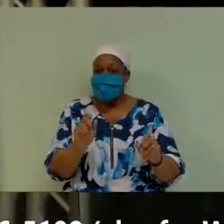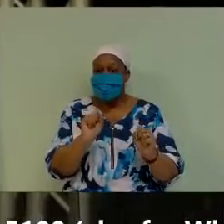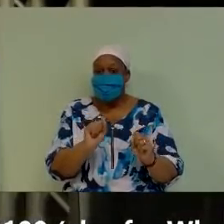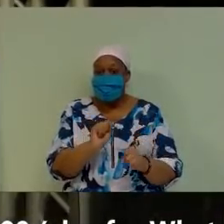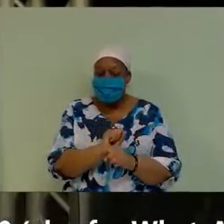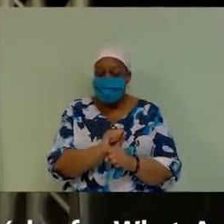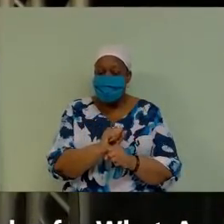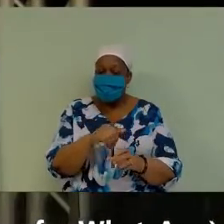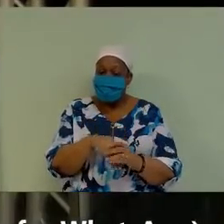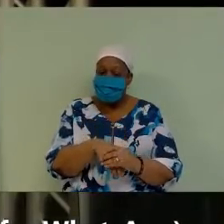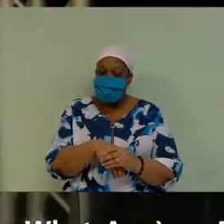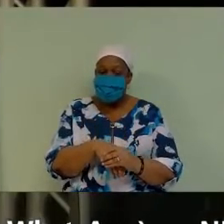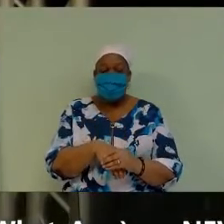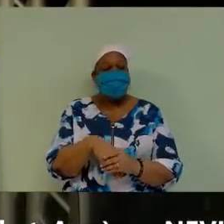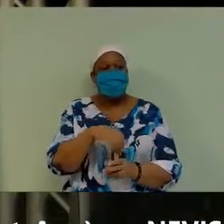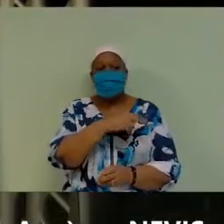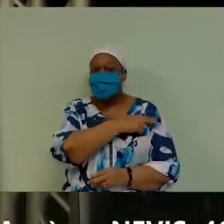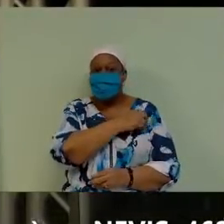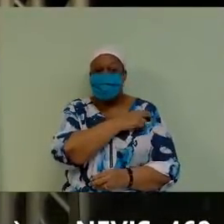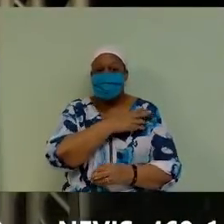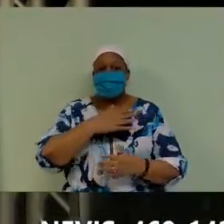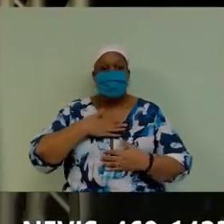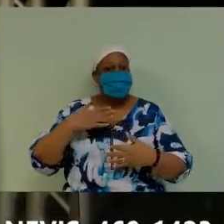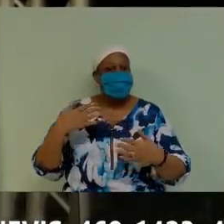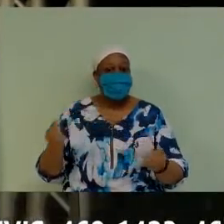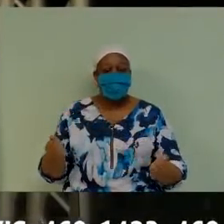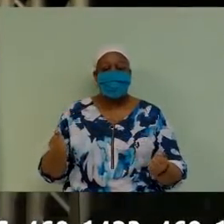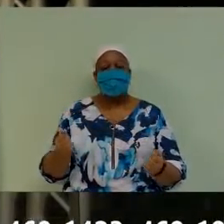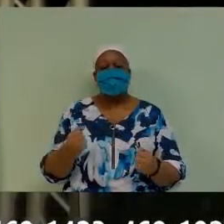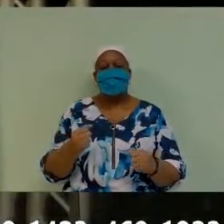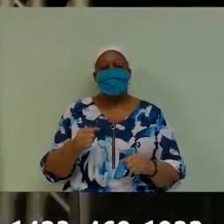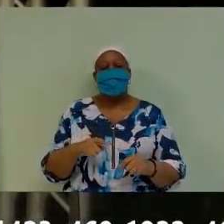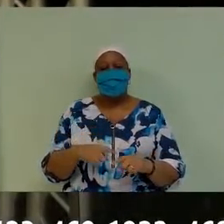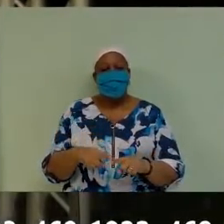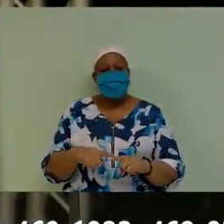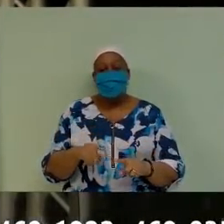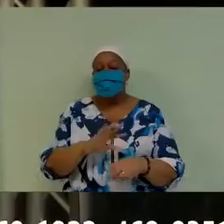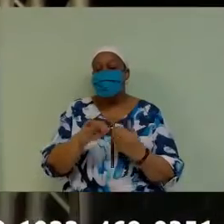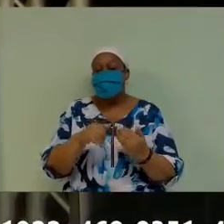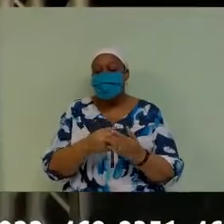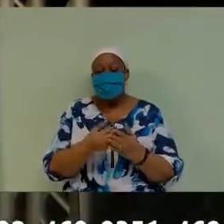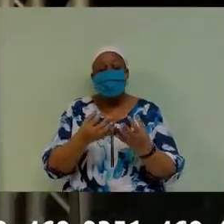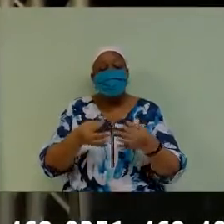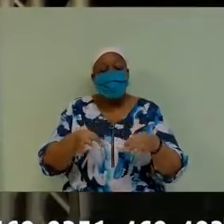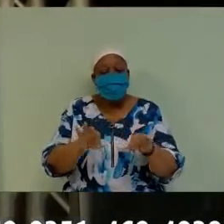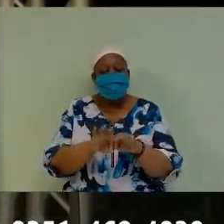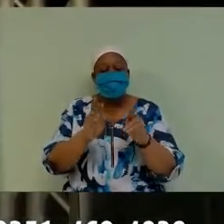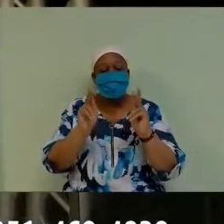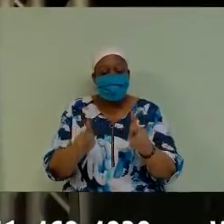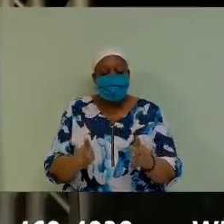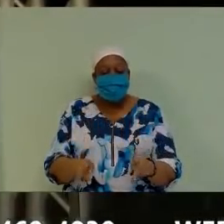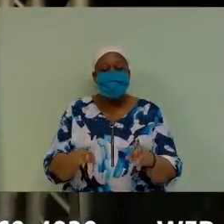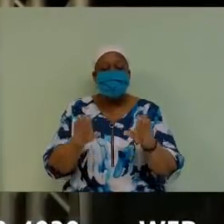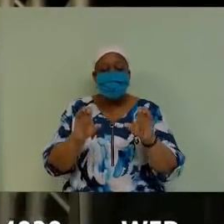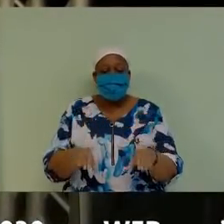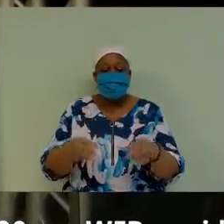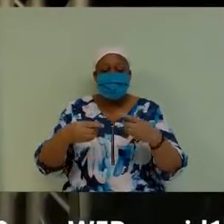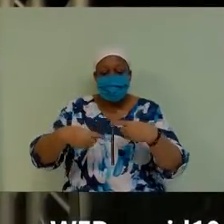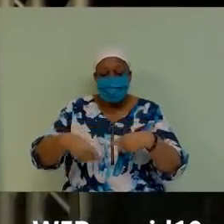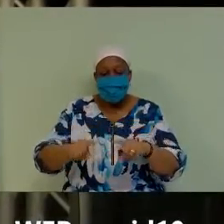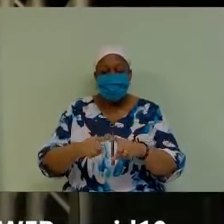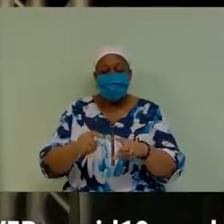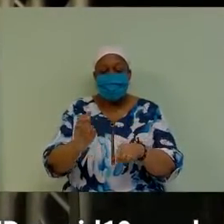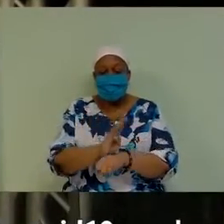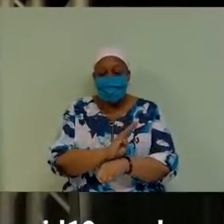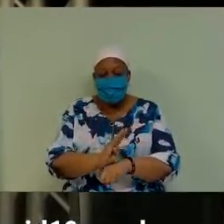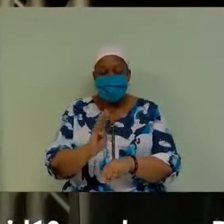establishments, any hospital, health care, or medical facility, Customs Department, Immigration Department, Air